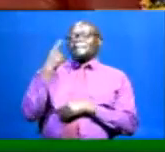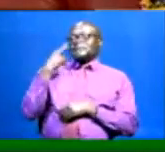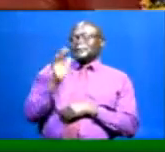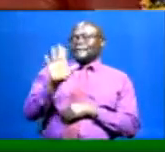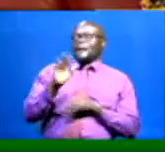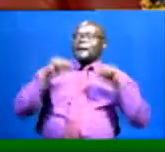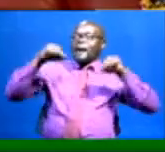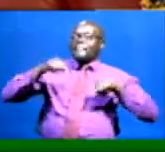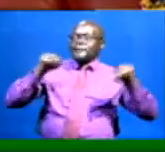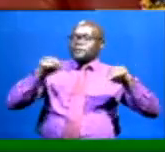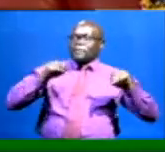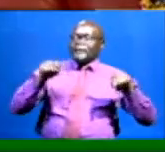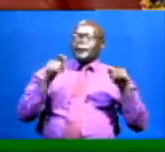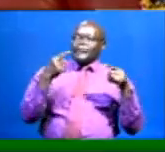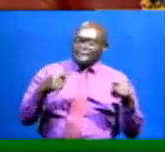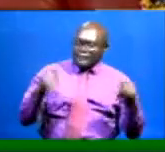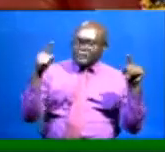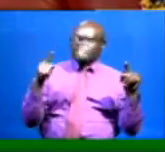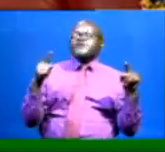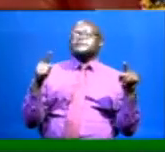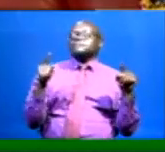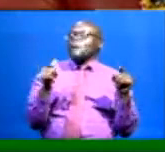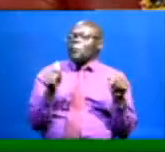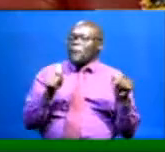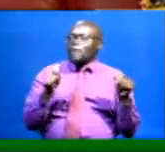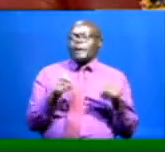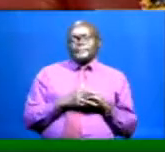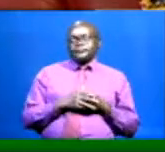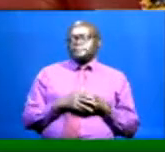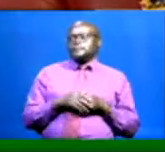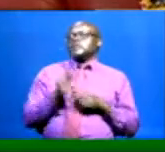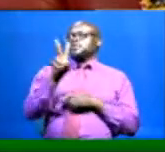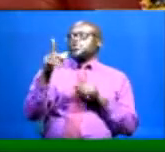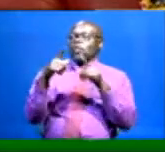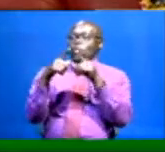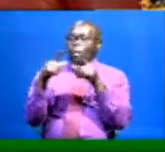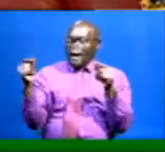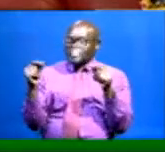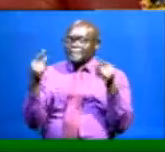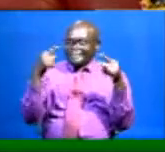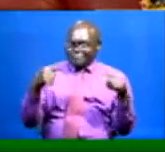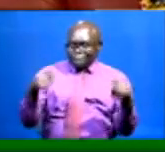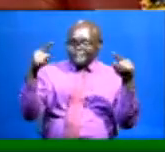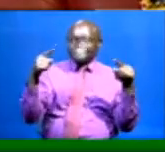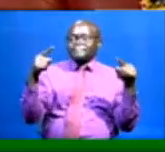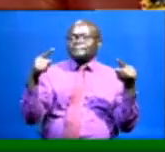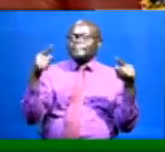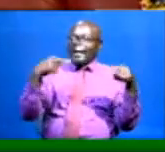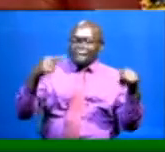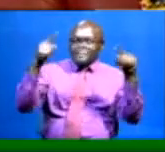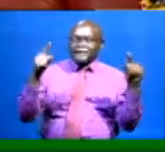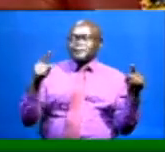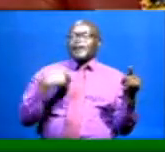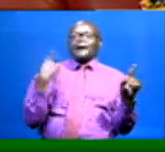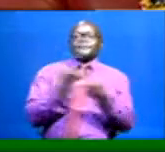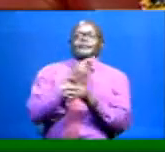to manage effectively and efficiently? The two words, being effective, being efficient, have different